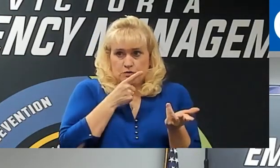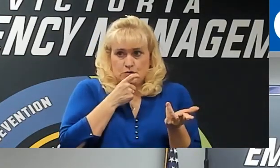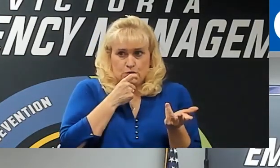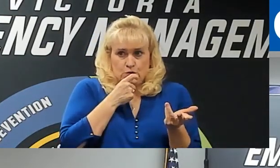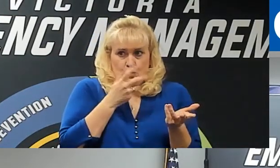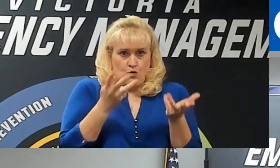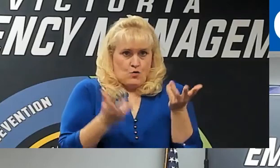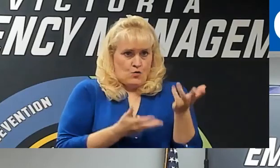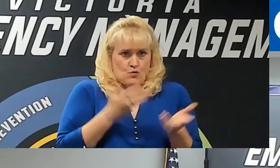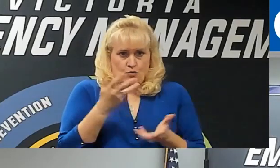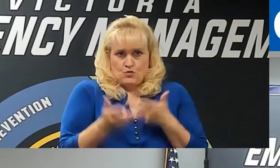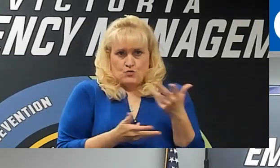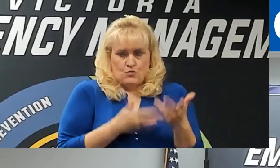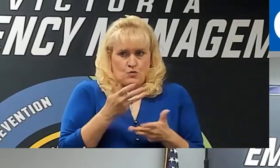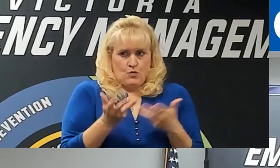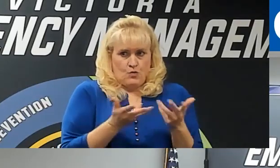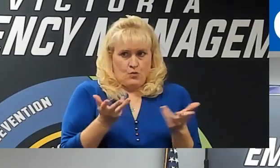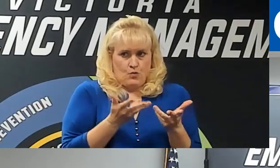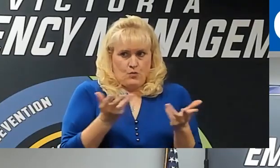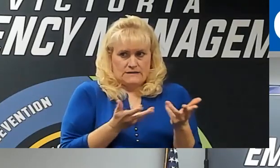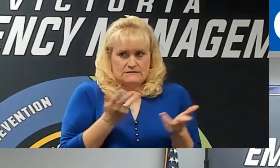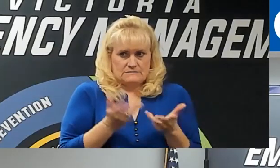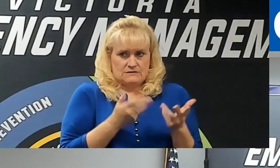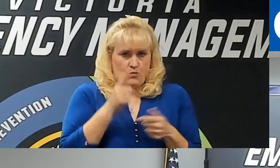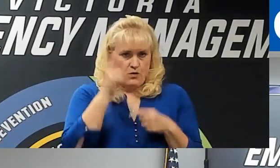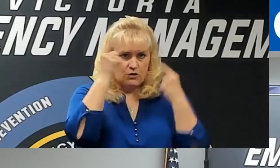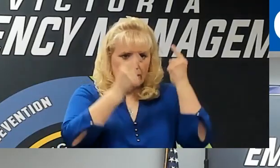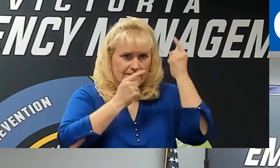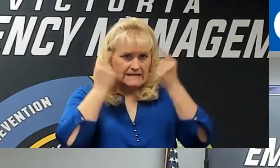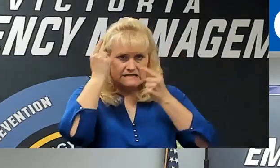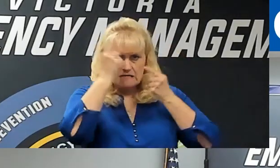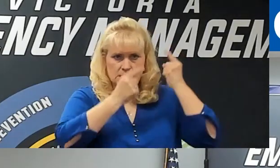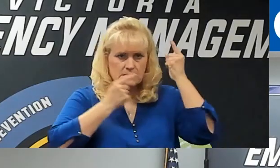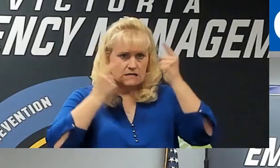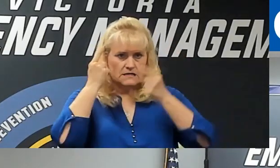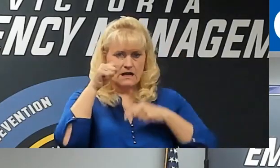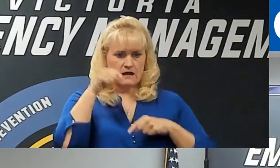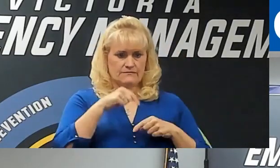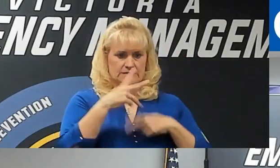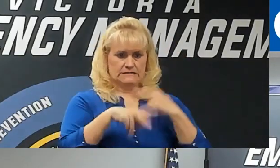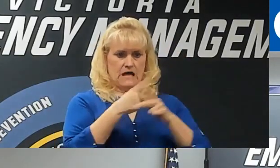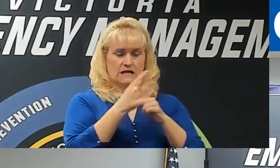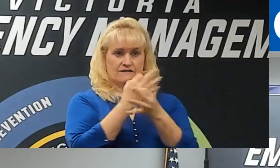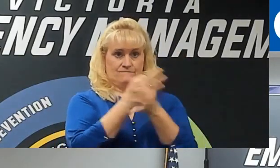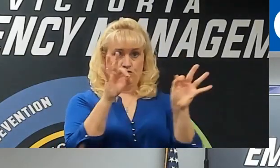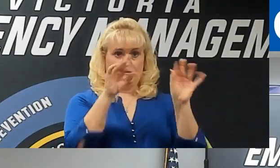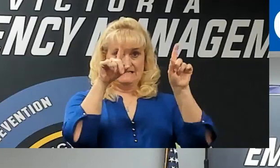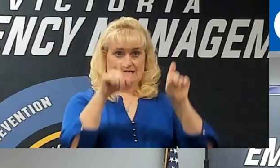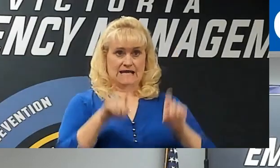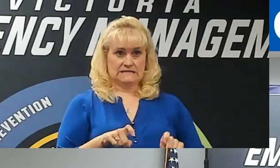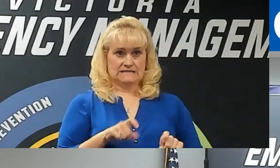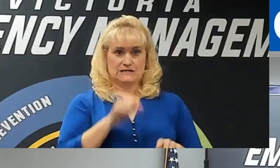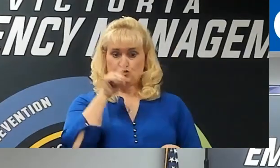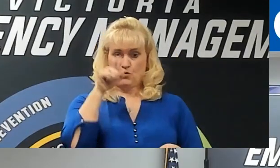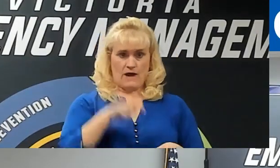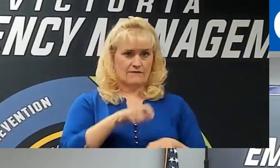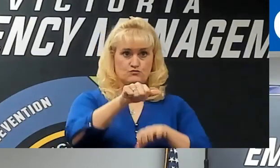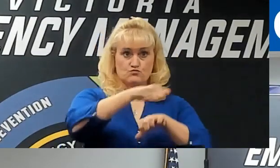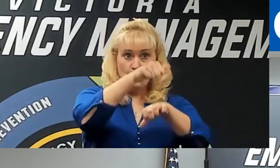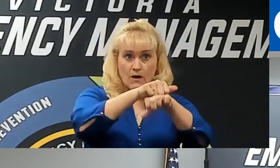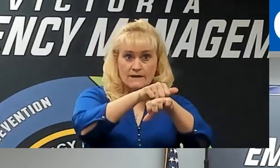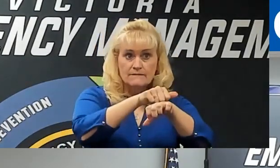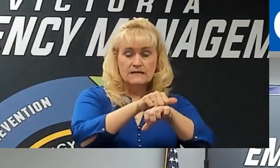the behind the scenes? What are you guys, thinking that this type of, free testing that you don't have to make an appointment